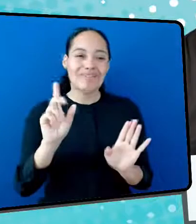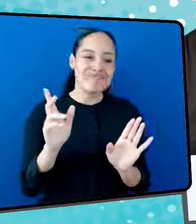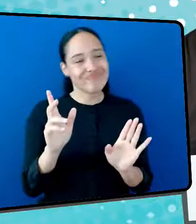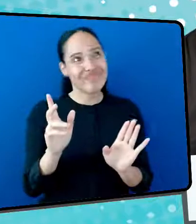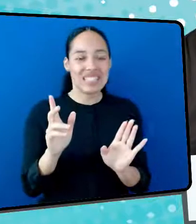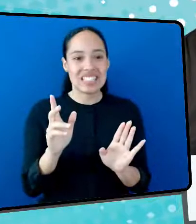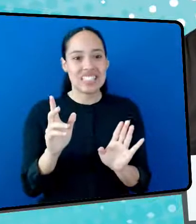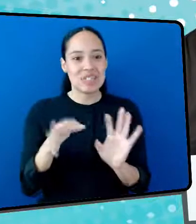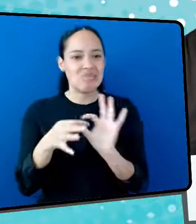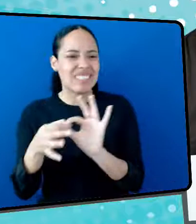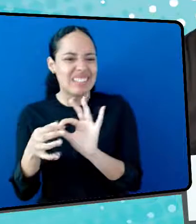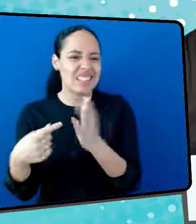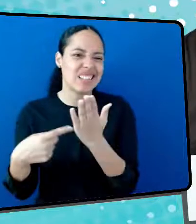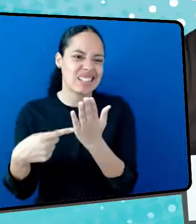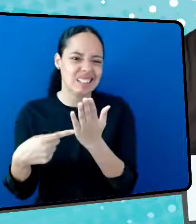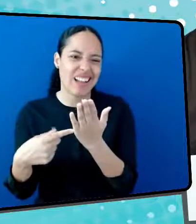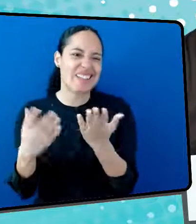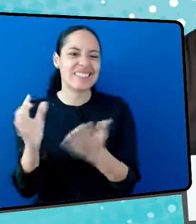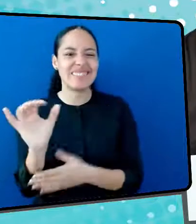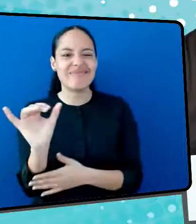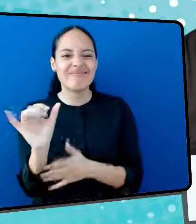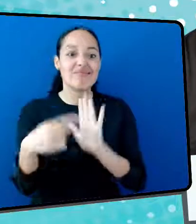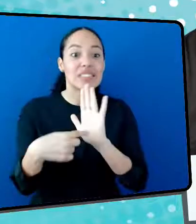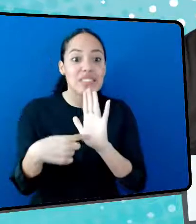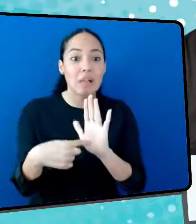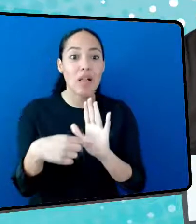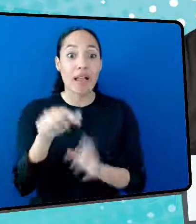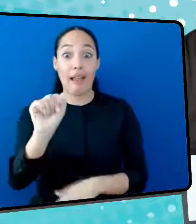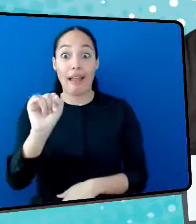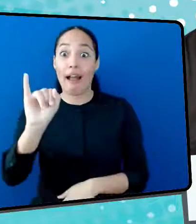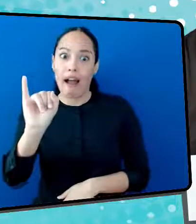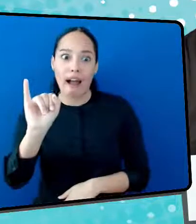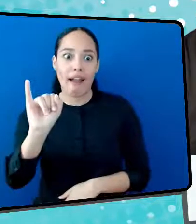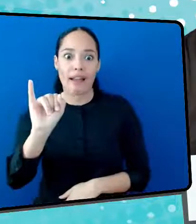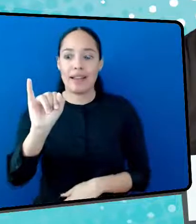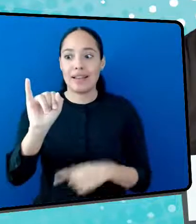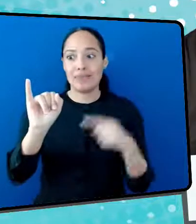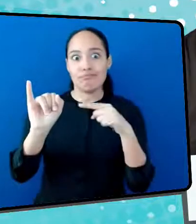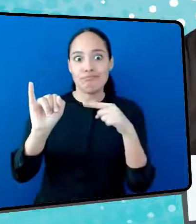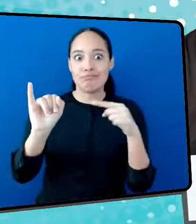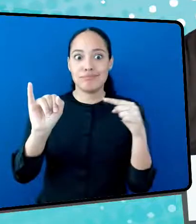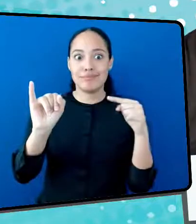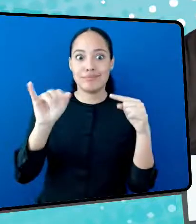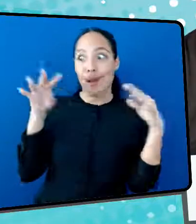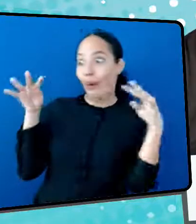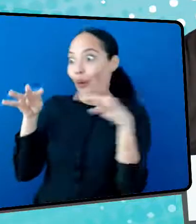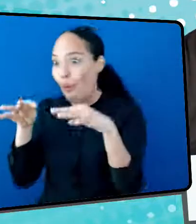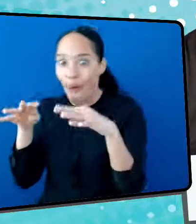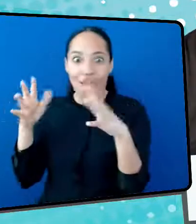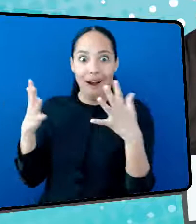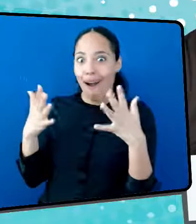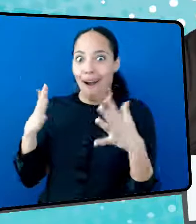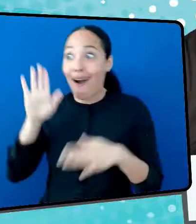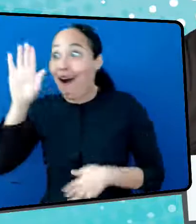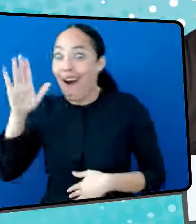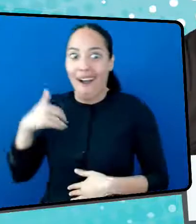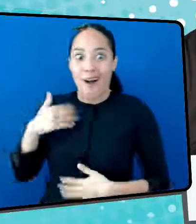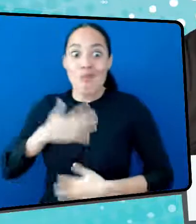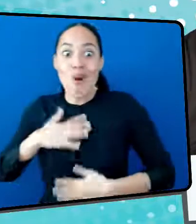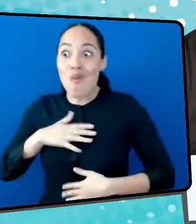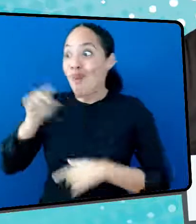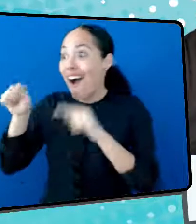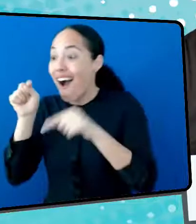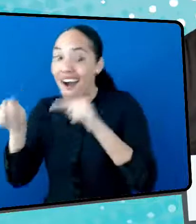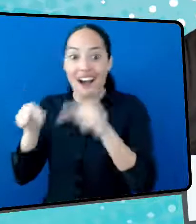is kind of AI, and AI is fantastic. But then you say, well, what is AI? Is it machine learning? Is it robotics? Is it, and you sort of drill down, and people have